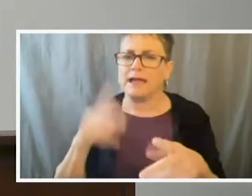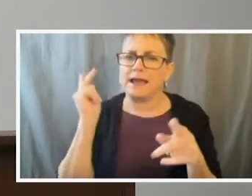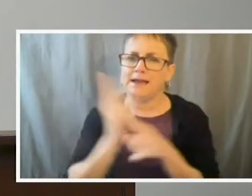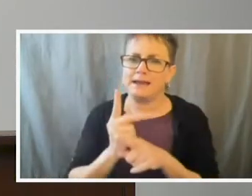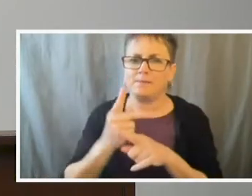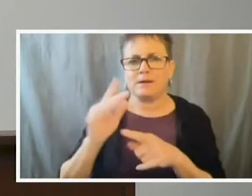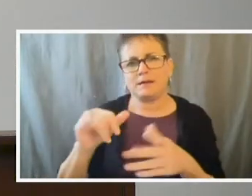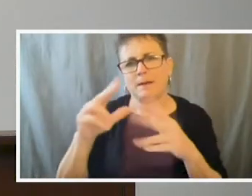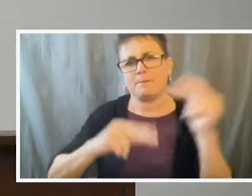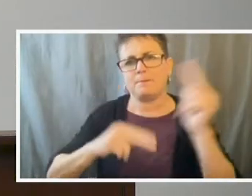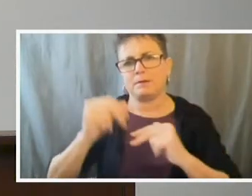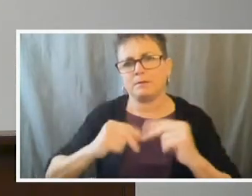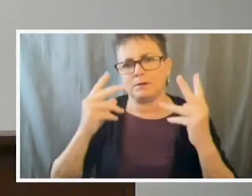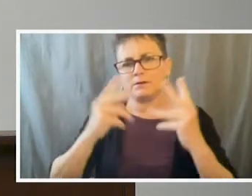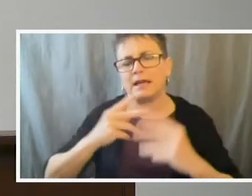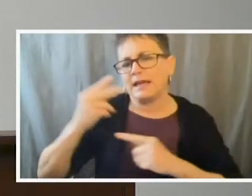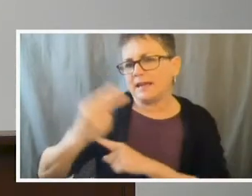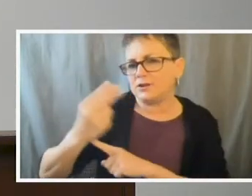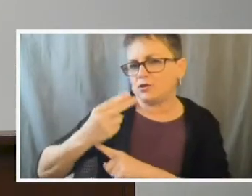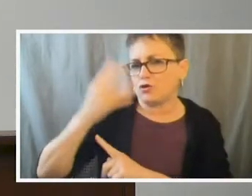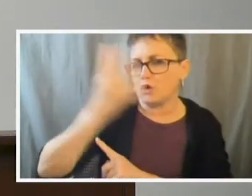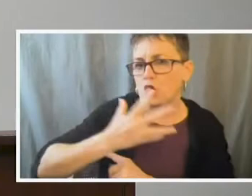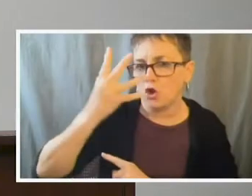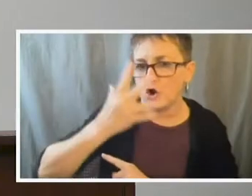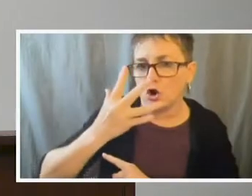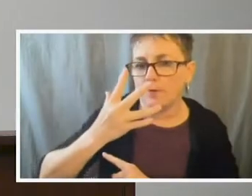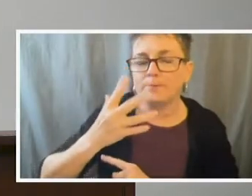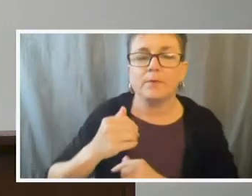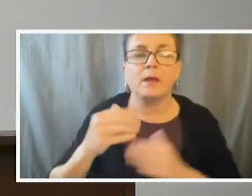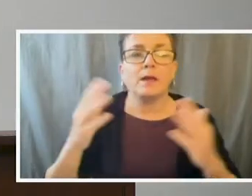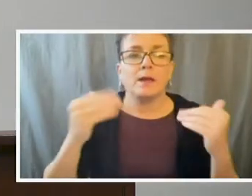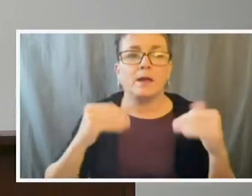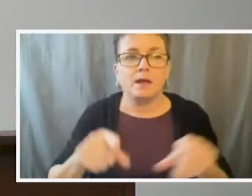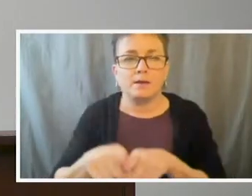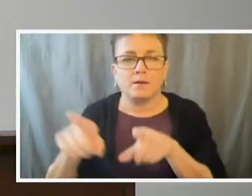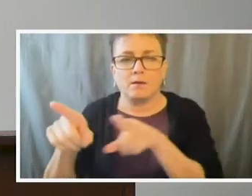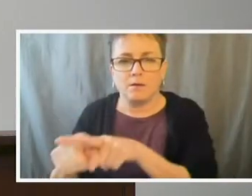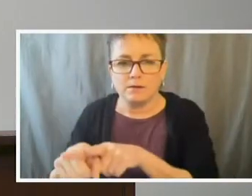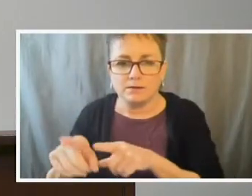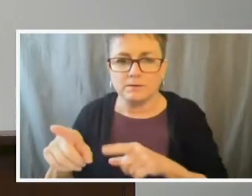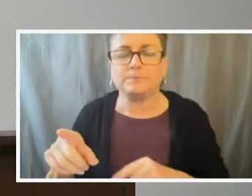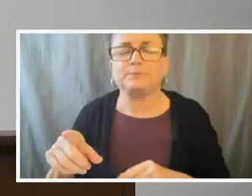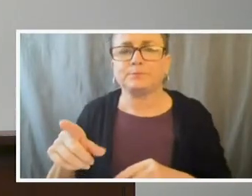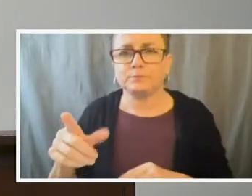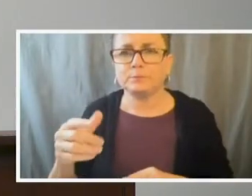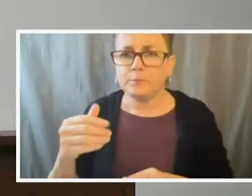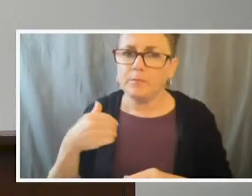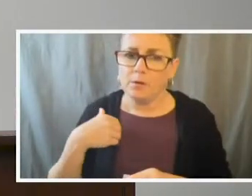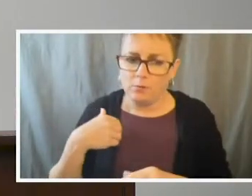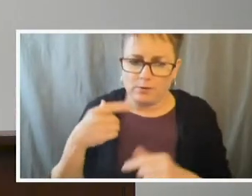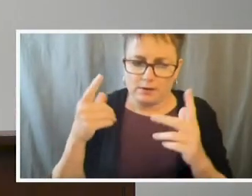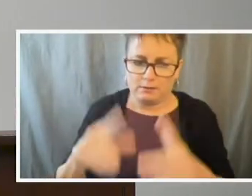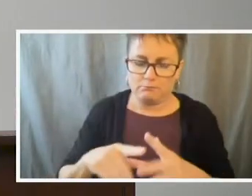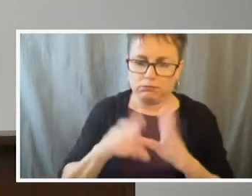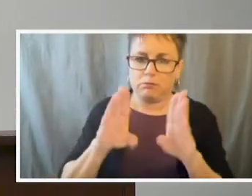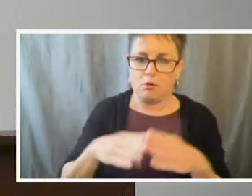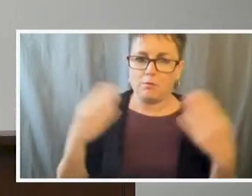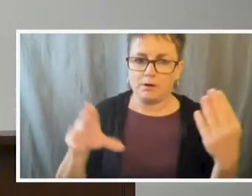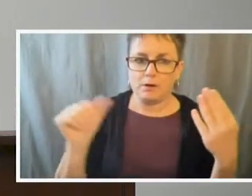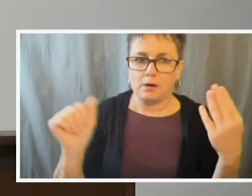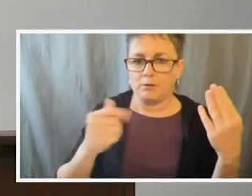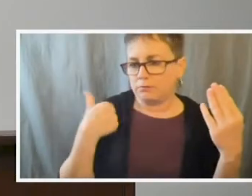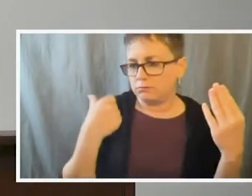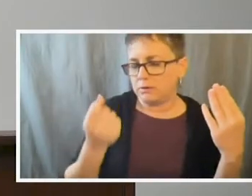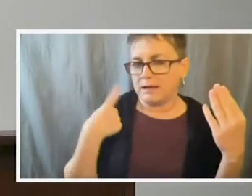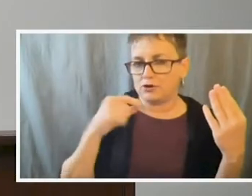design. Construction is also underway at our Lyndhurst station following our groundbreaking there last year in April. Project